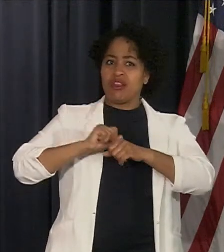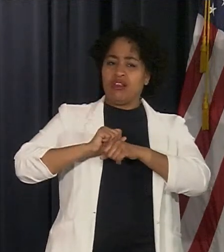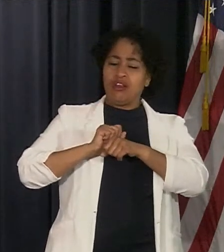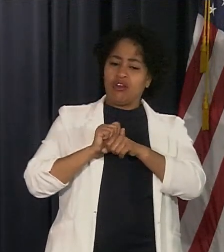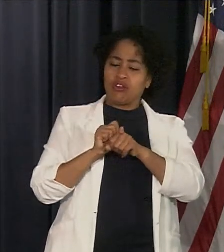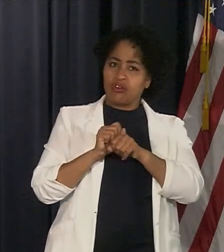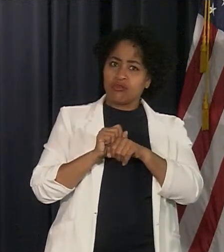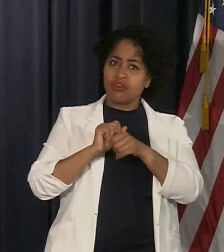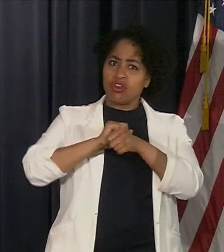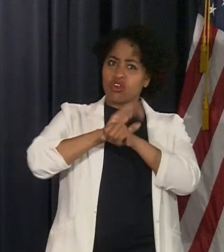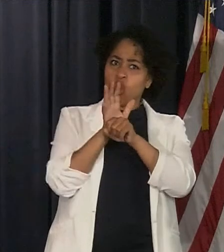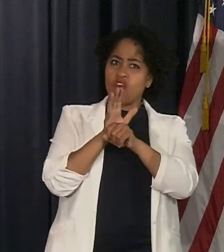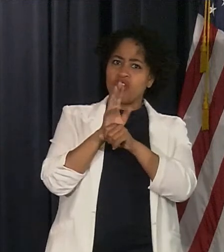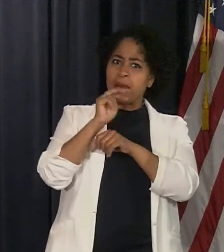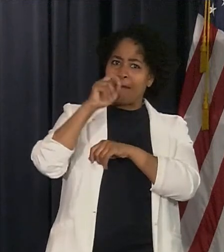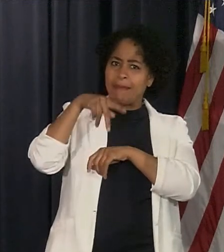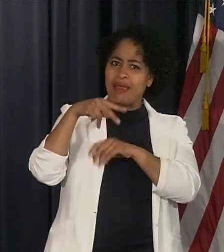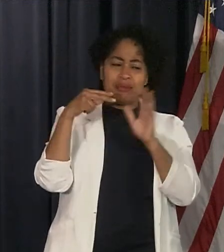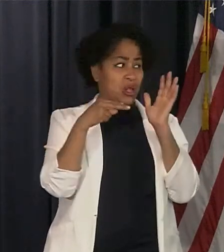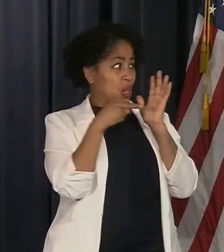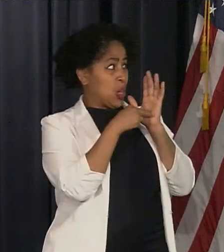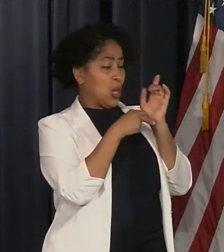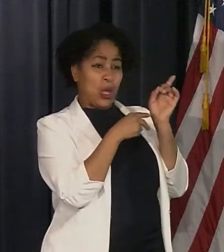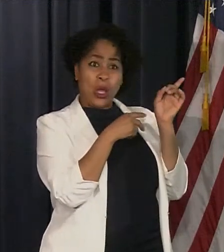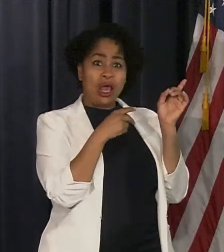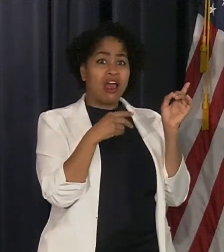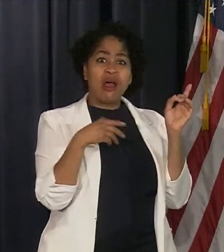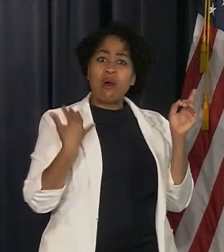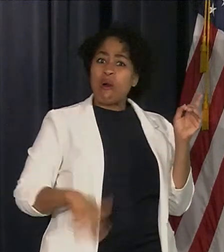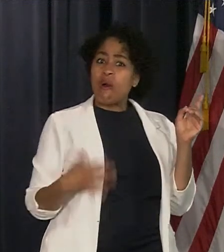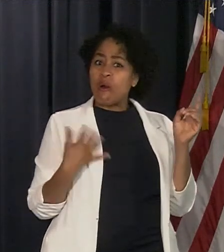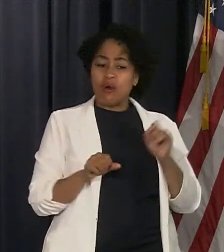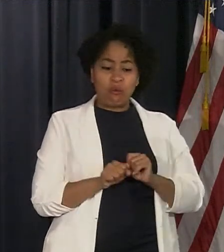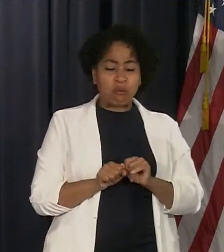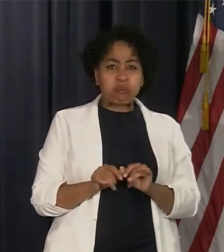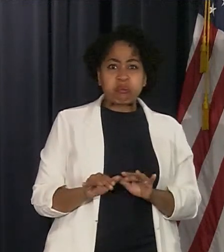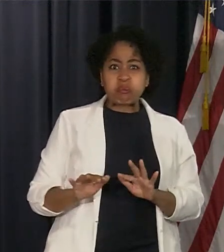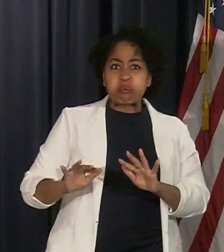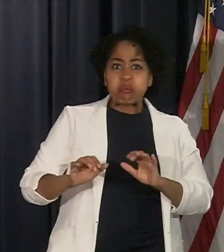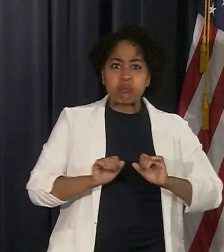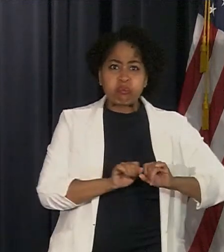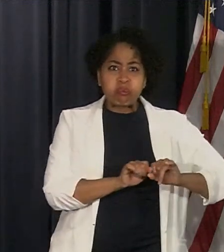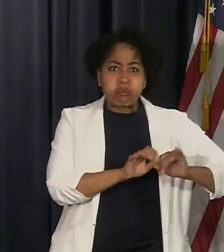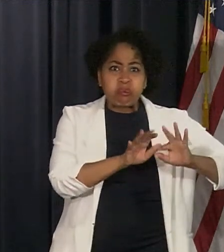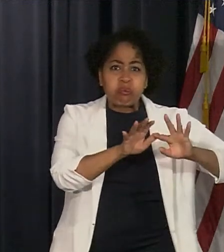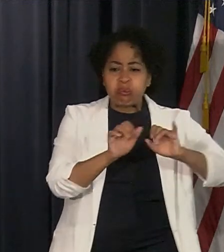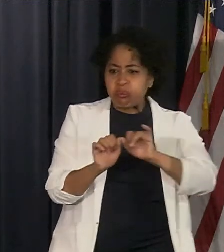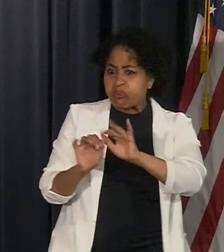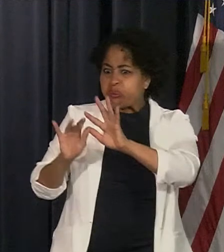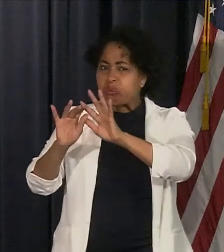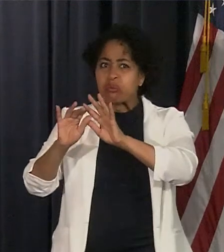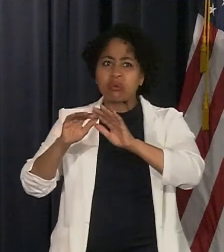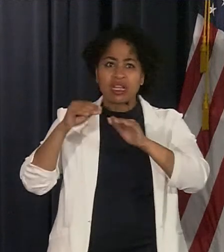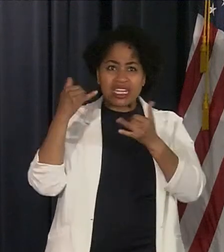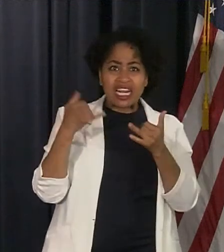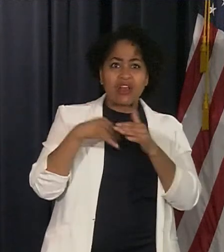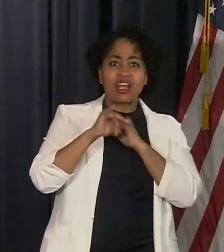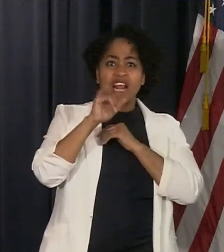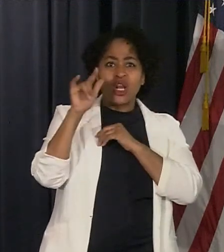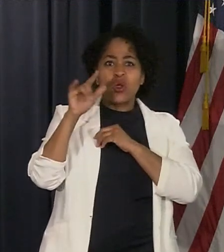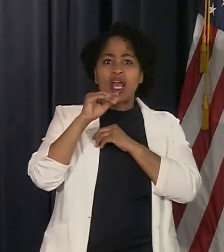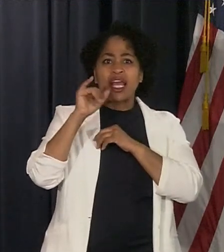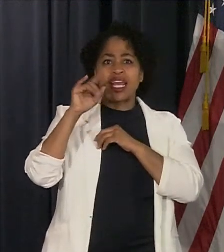map. And if you look at the map, it is now spread through southern Illinois and into southern Indiana.